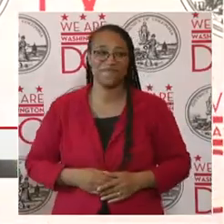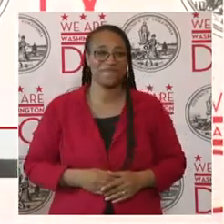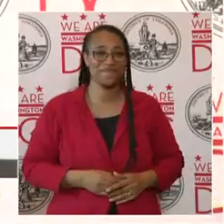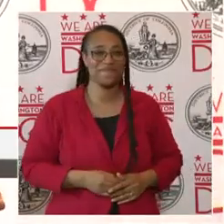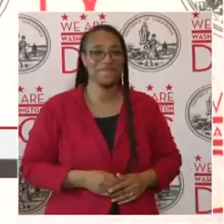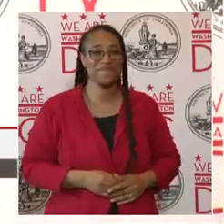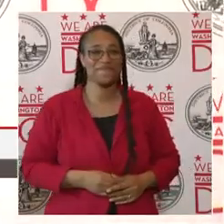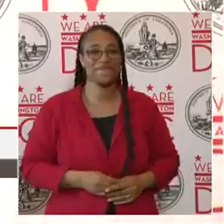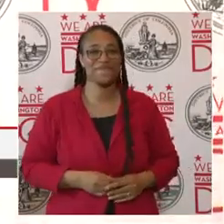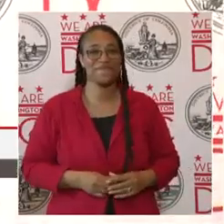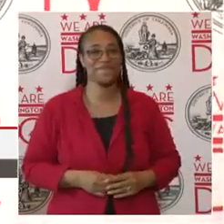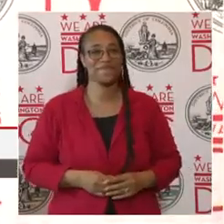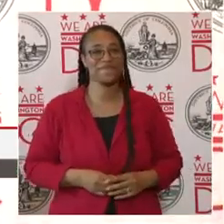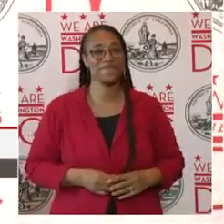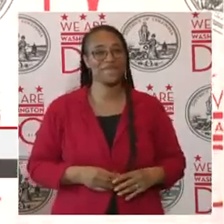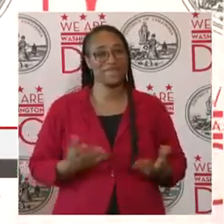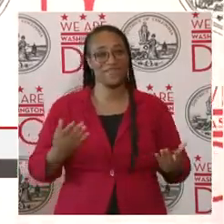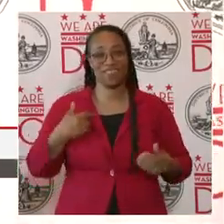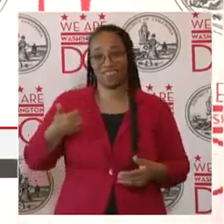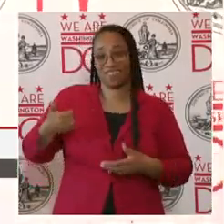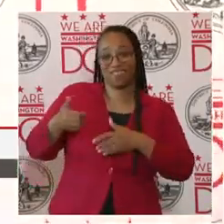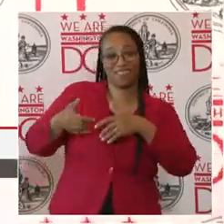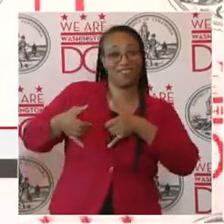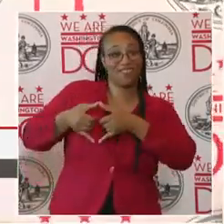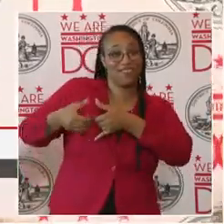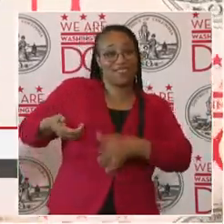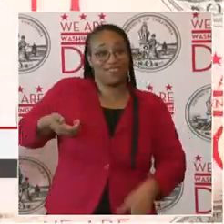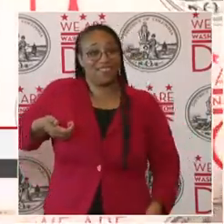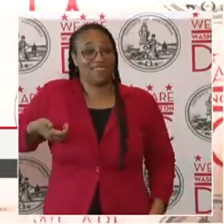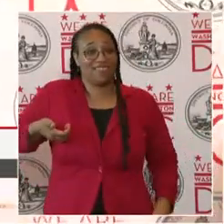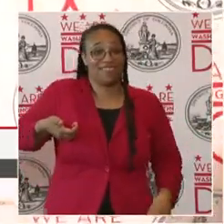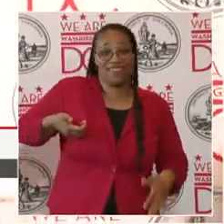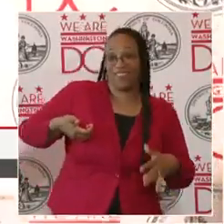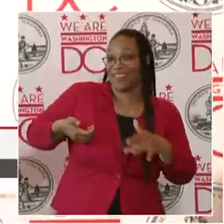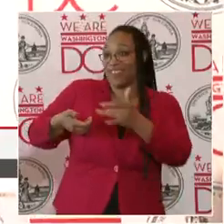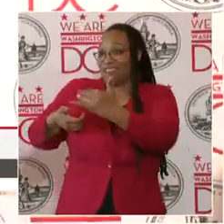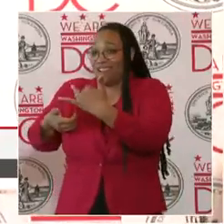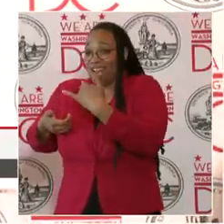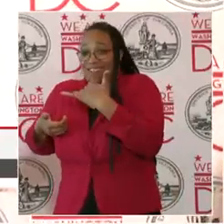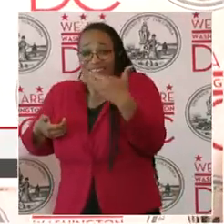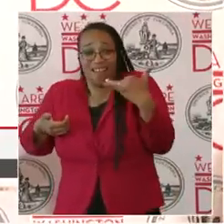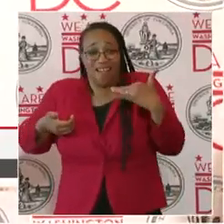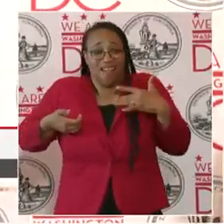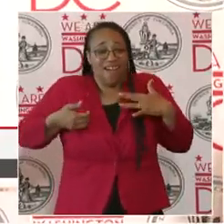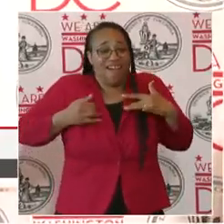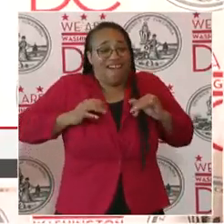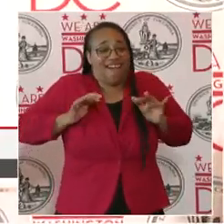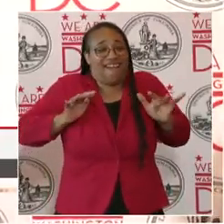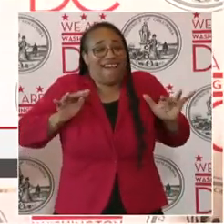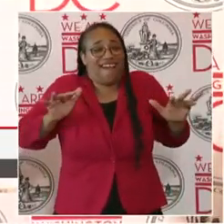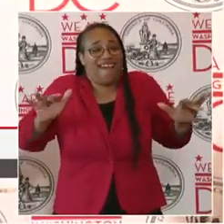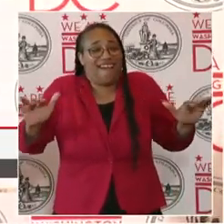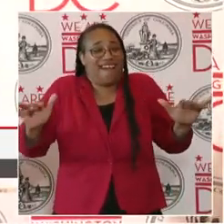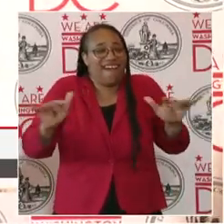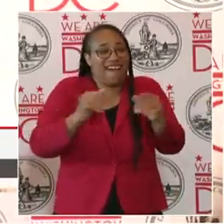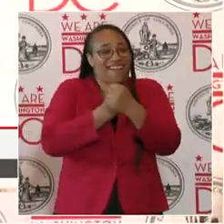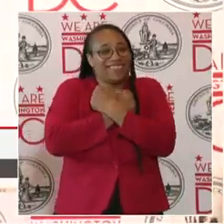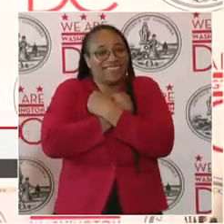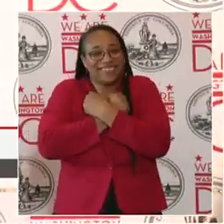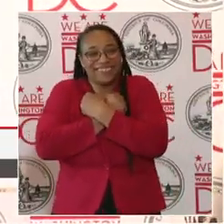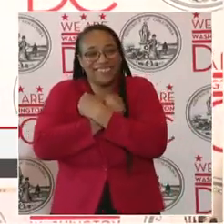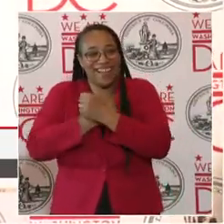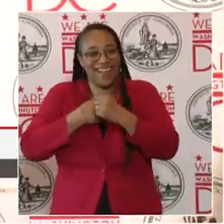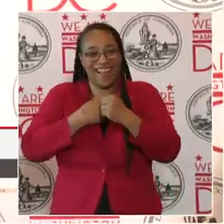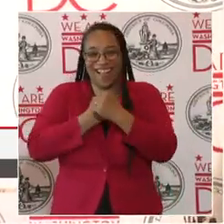I had to bring this with me. Shout out to everybody's energy. Please hug yourselves for me. I'm a lover. I love my city. I